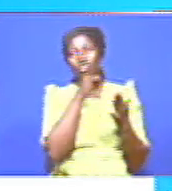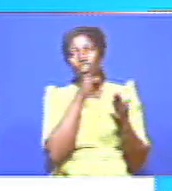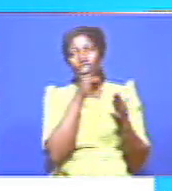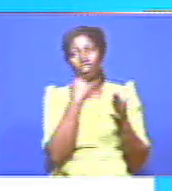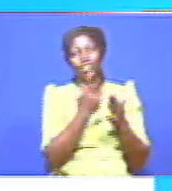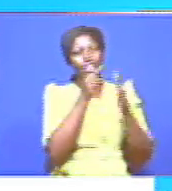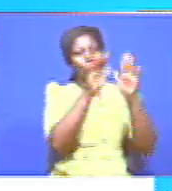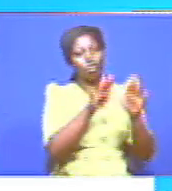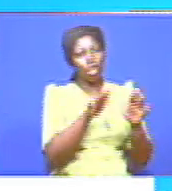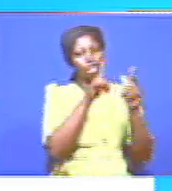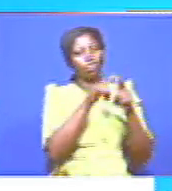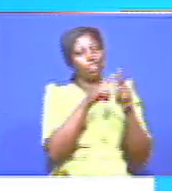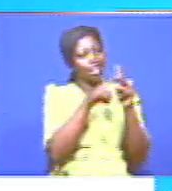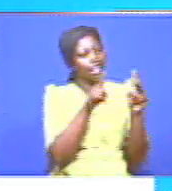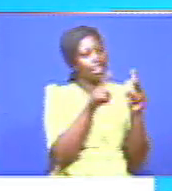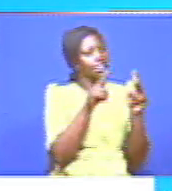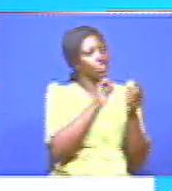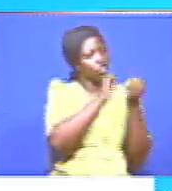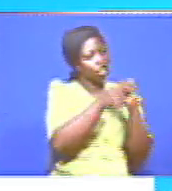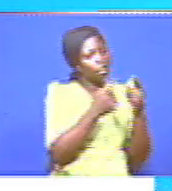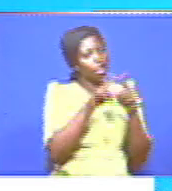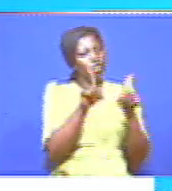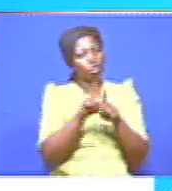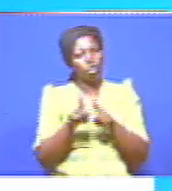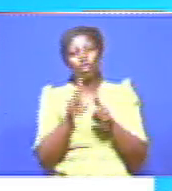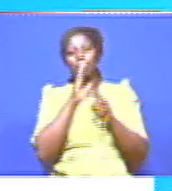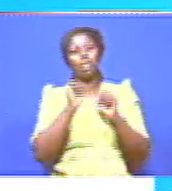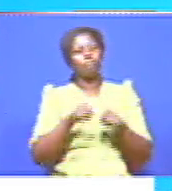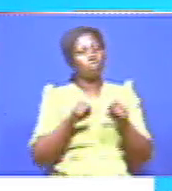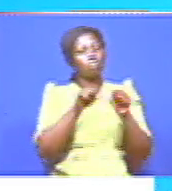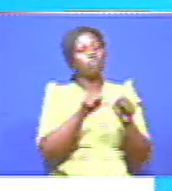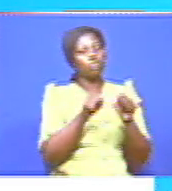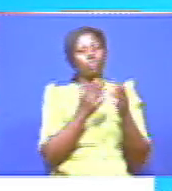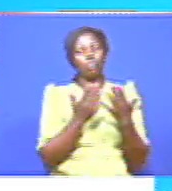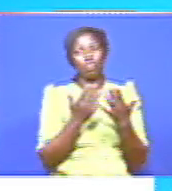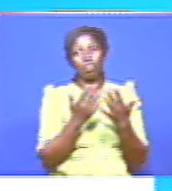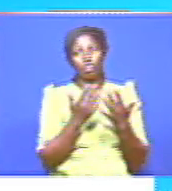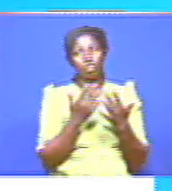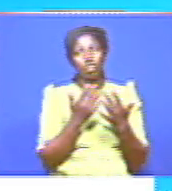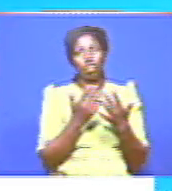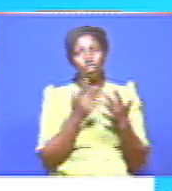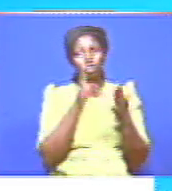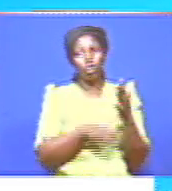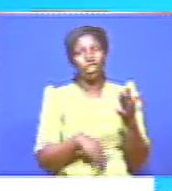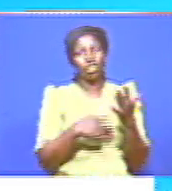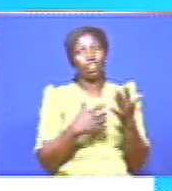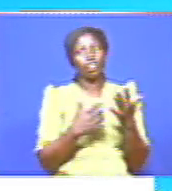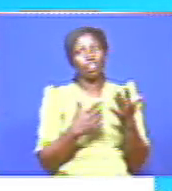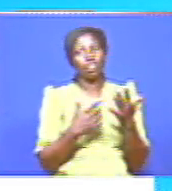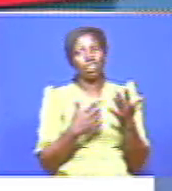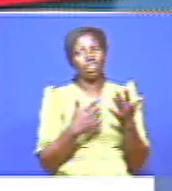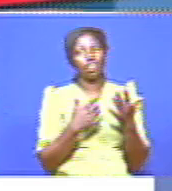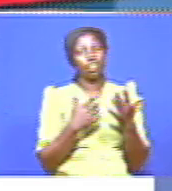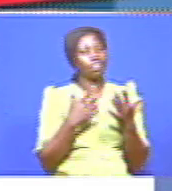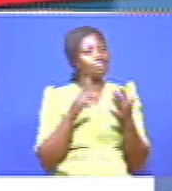but to be able to sustain them as well. What do you think is a main key to keeping all these, to winning the war sustainably? You